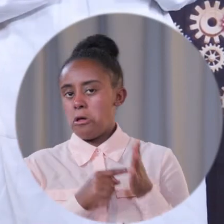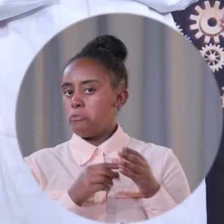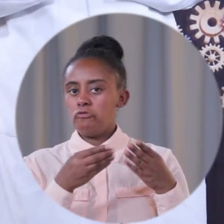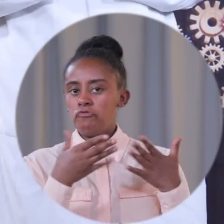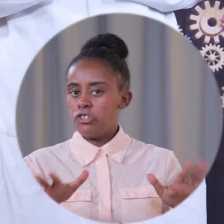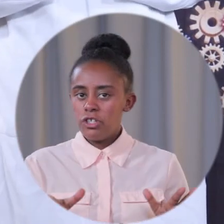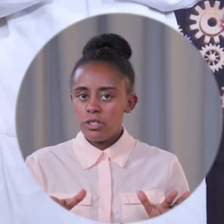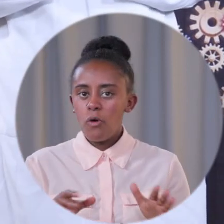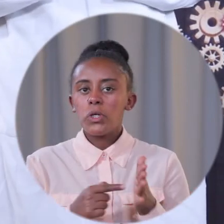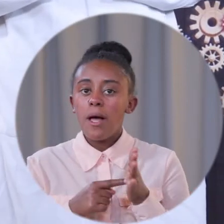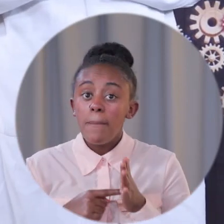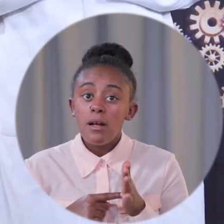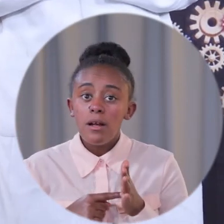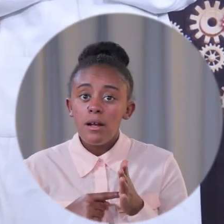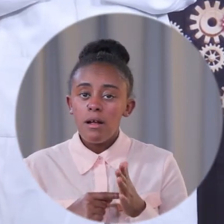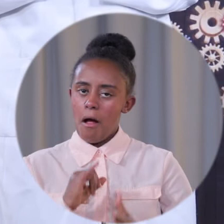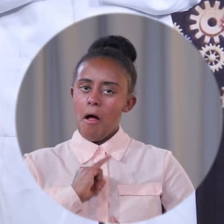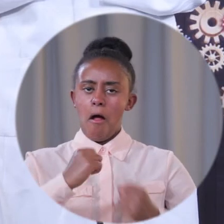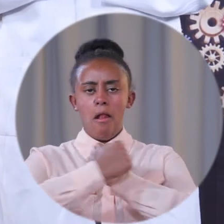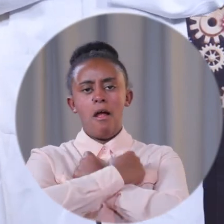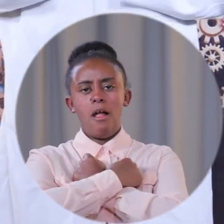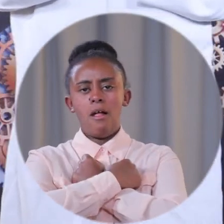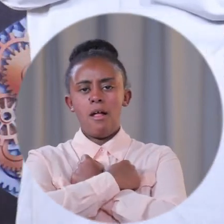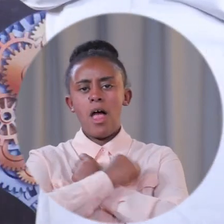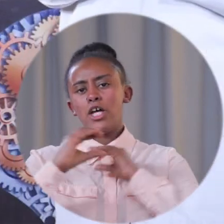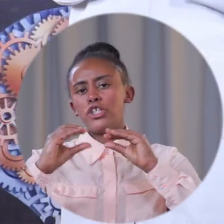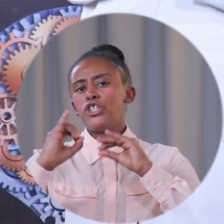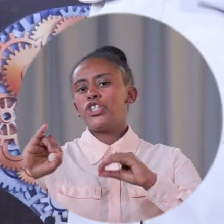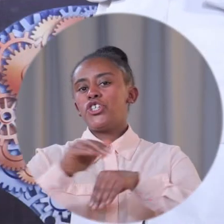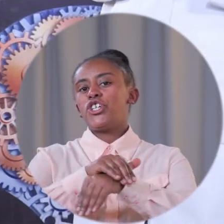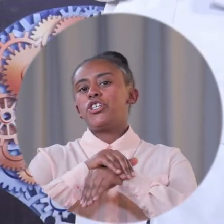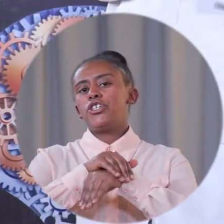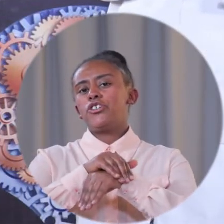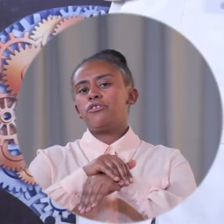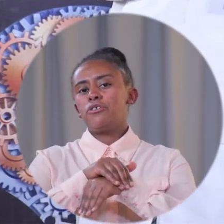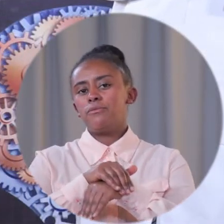For example, I like teaching English.